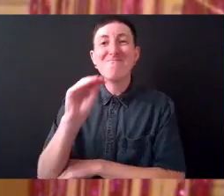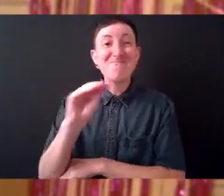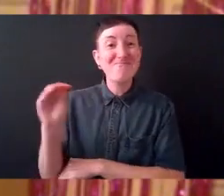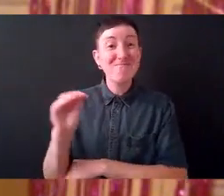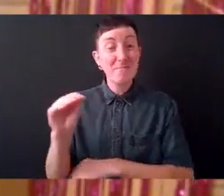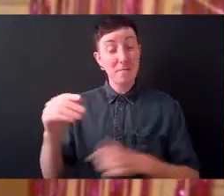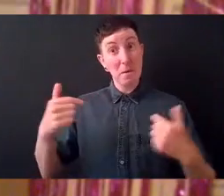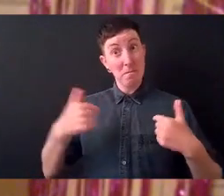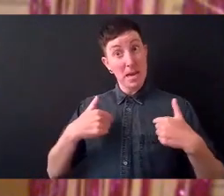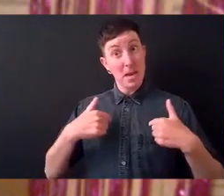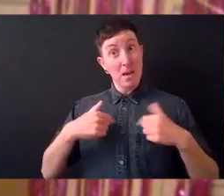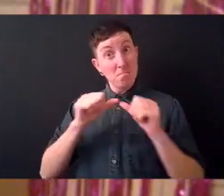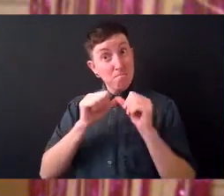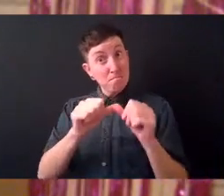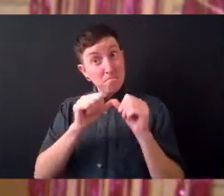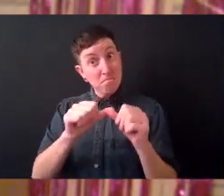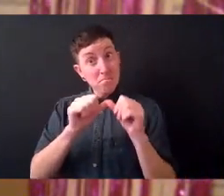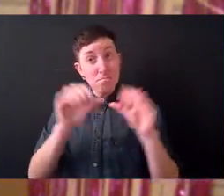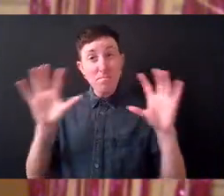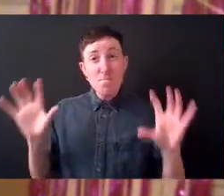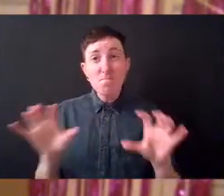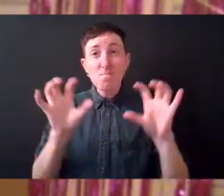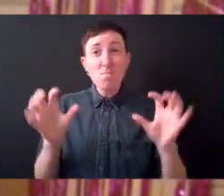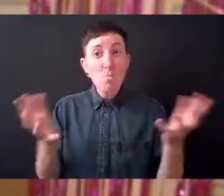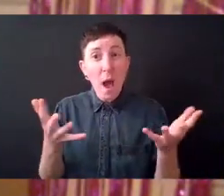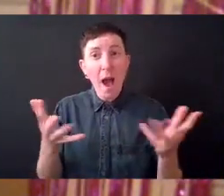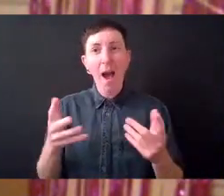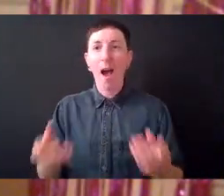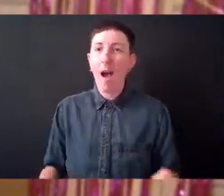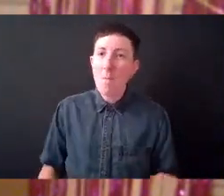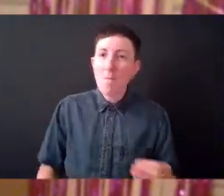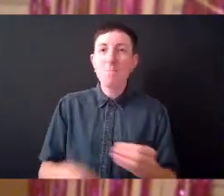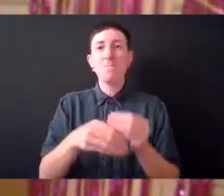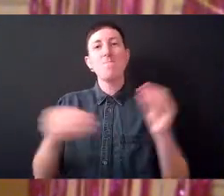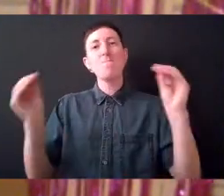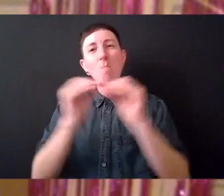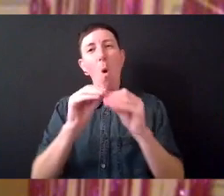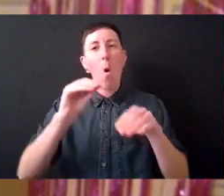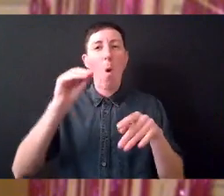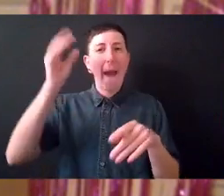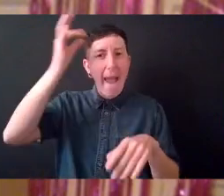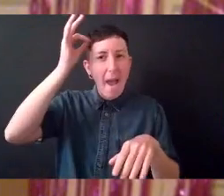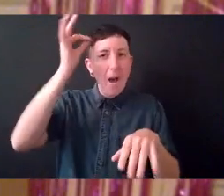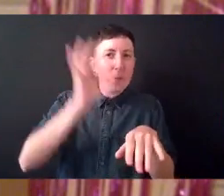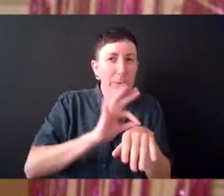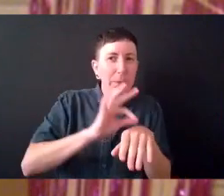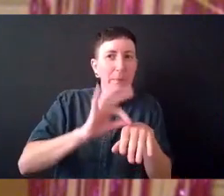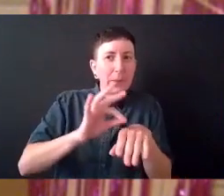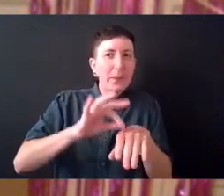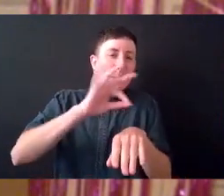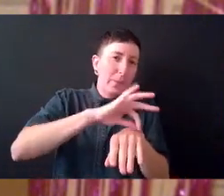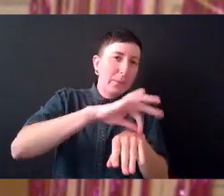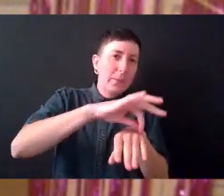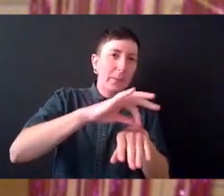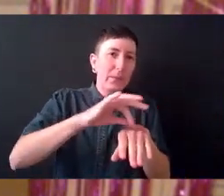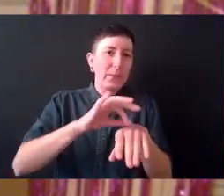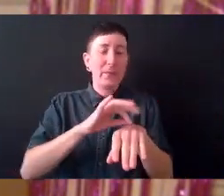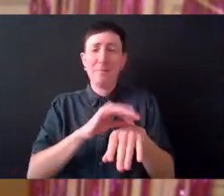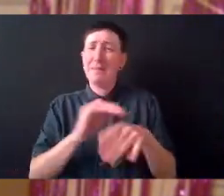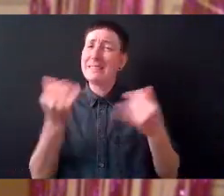my puppet, I might give him a few more hairs because right now it's looking a little thin, but I still think that they look beautiful.